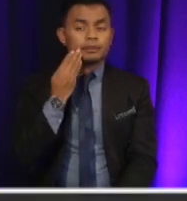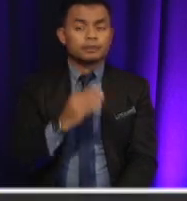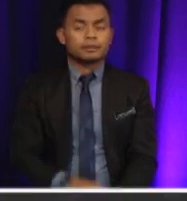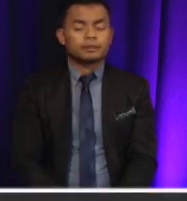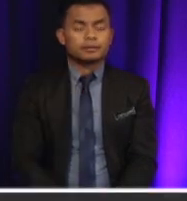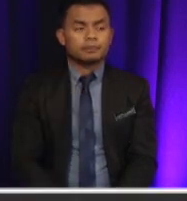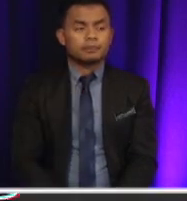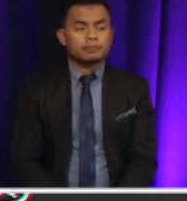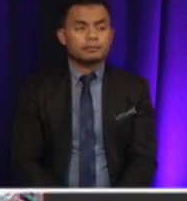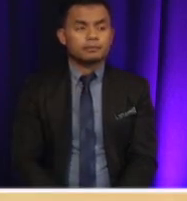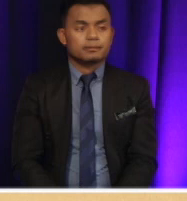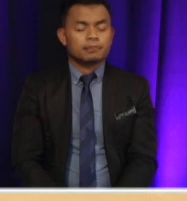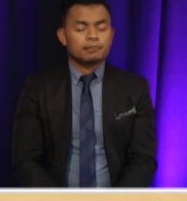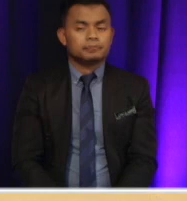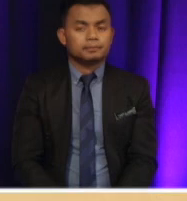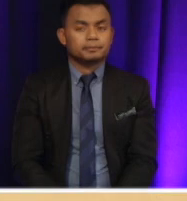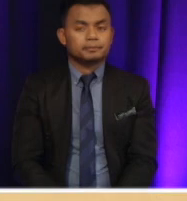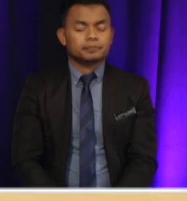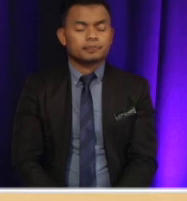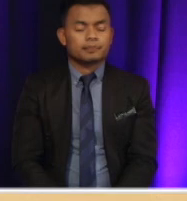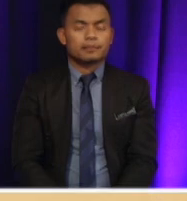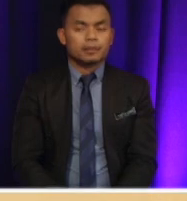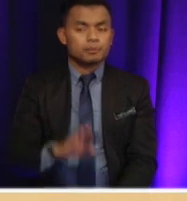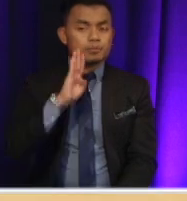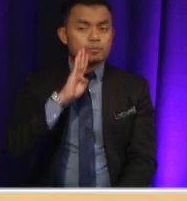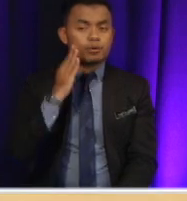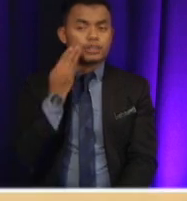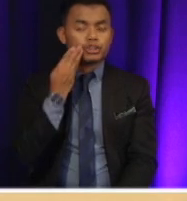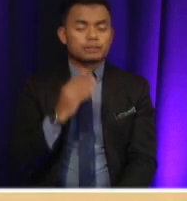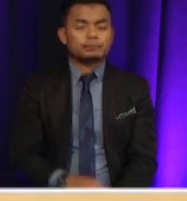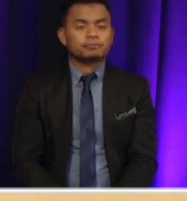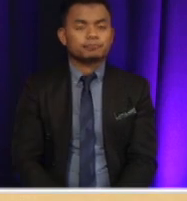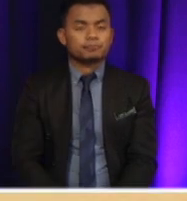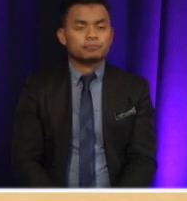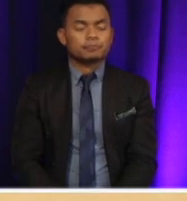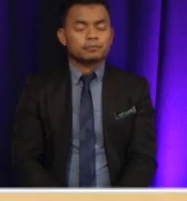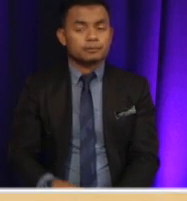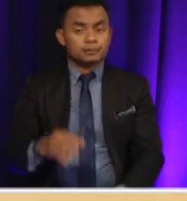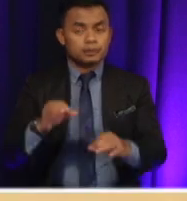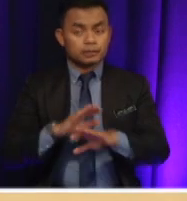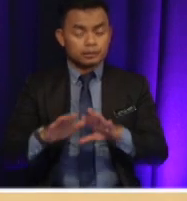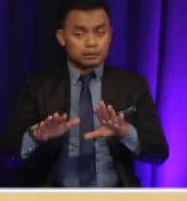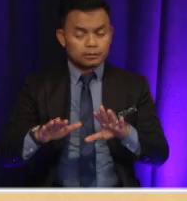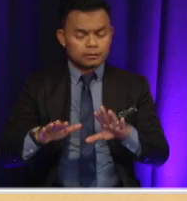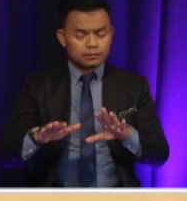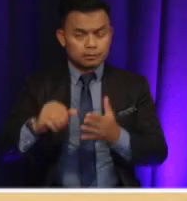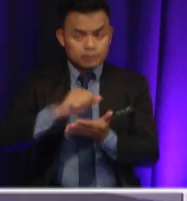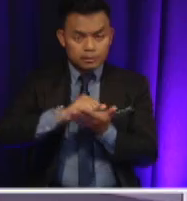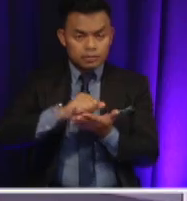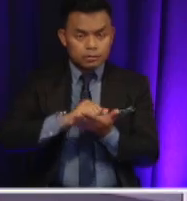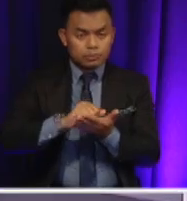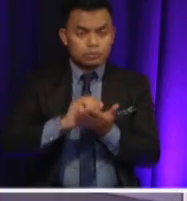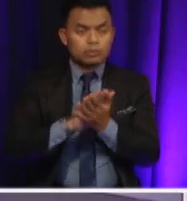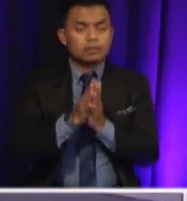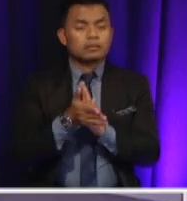which from one? an Yes, the unwashed scrapings. porridge pan. Yes, because it's unwashed. Porridge, when it's unwashed, after some time, it will